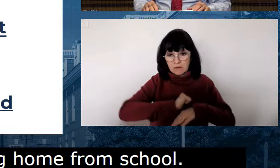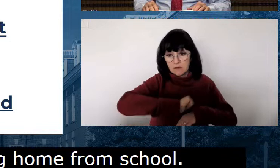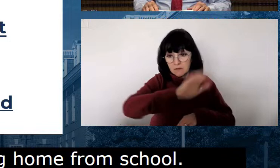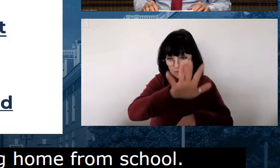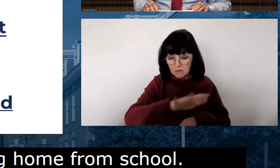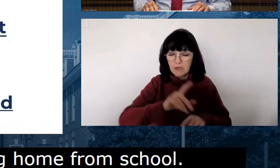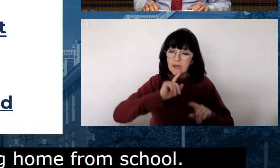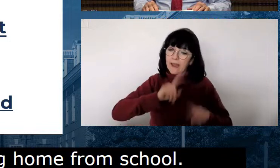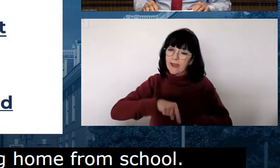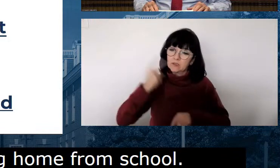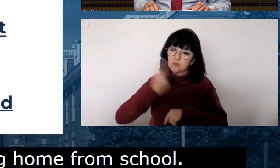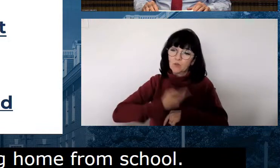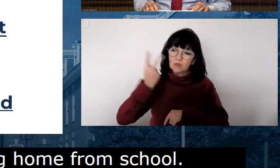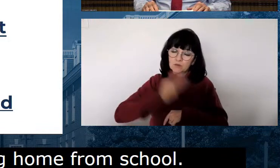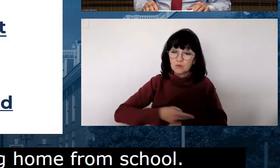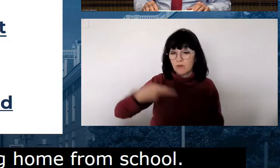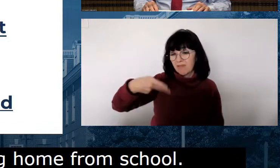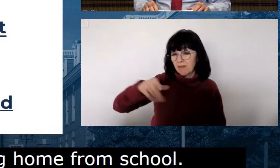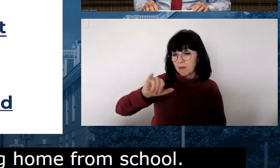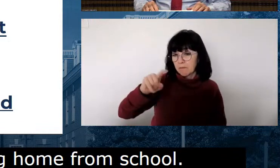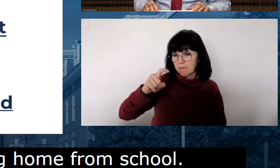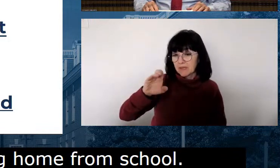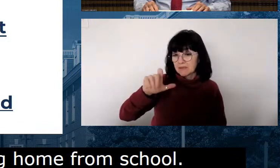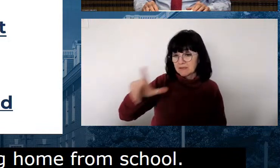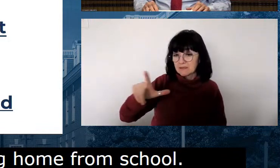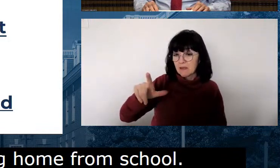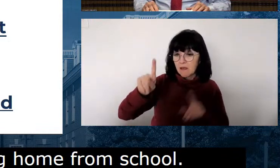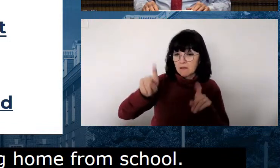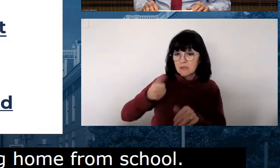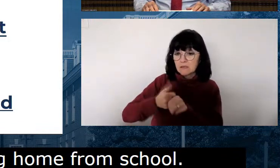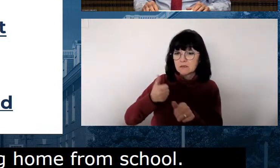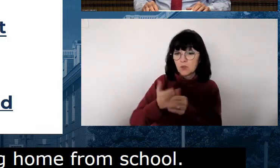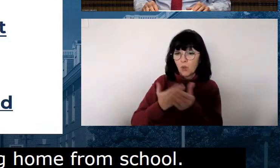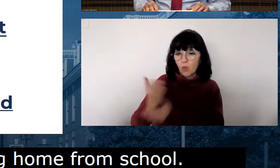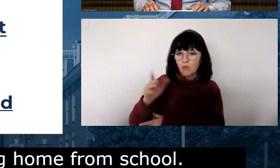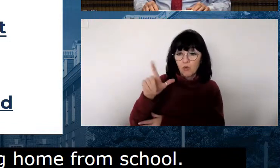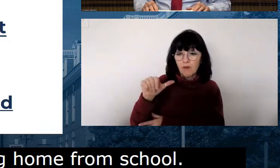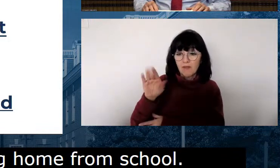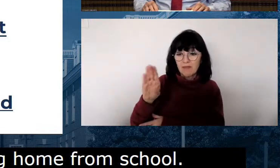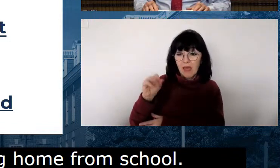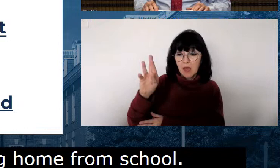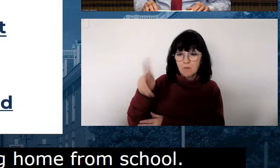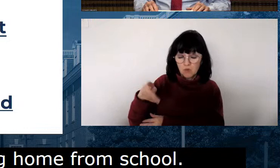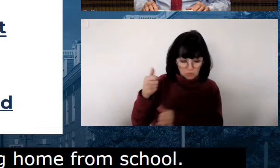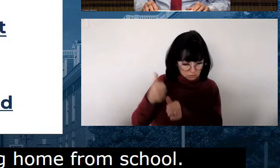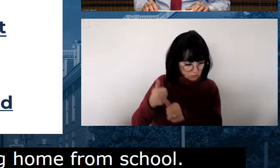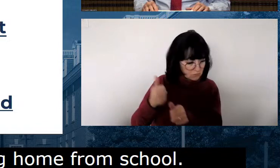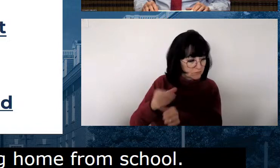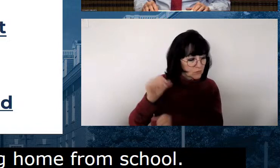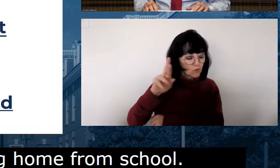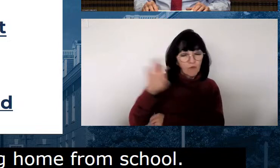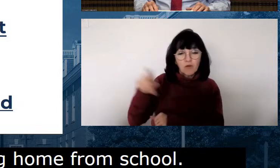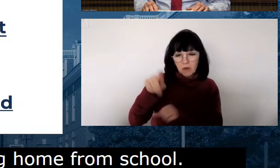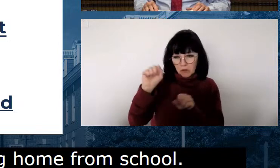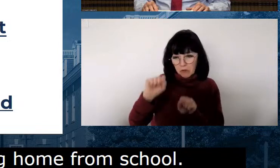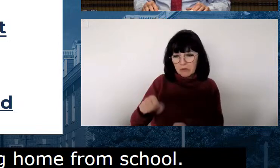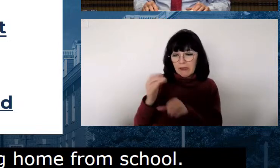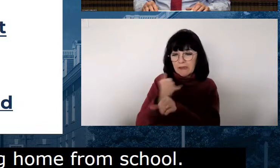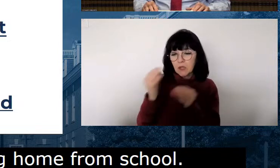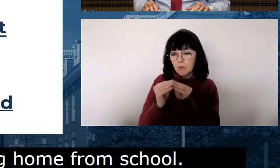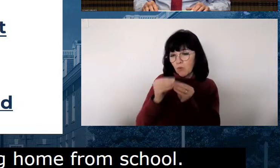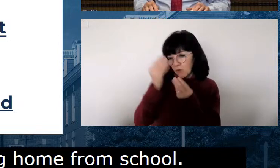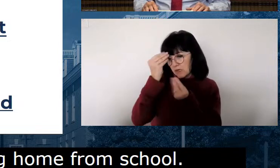days. The Pixel test through LabCorp is also free, and you can learn more about it at